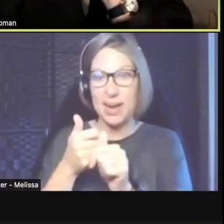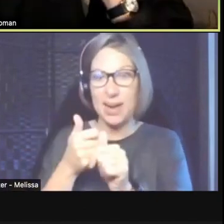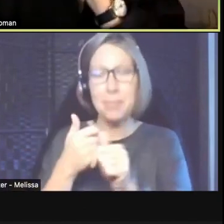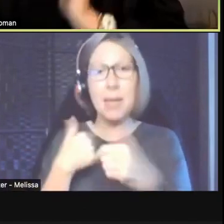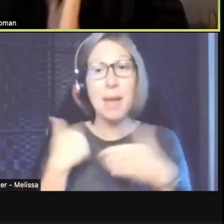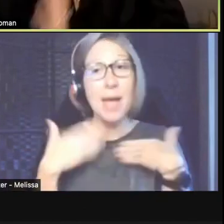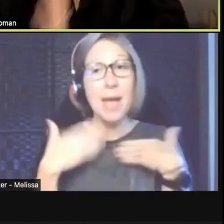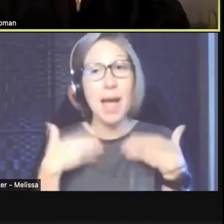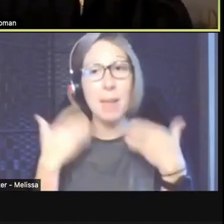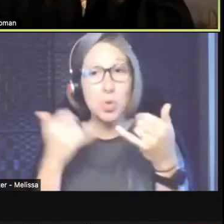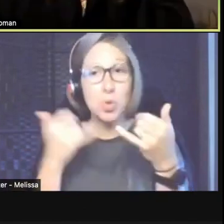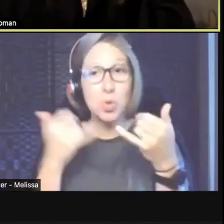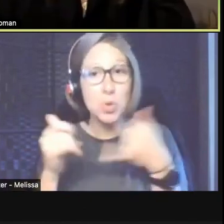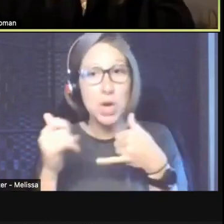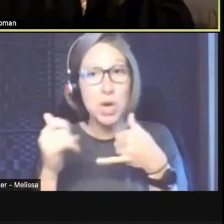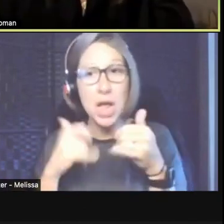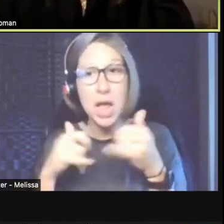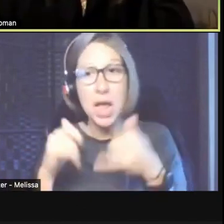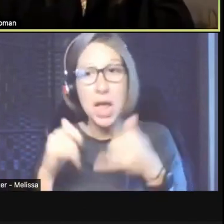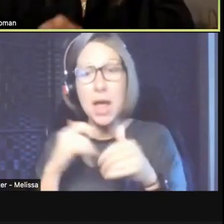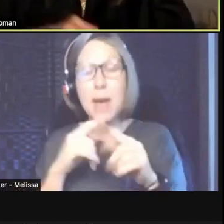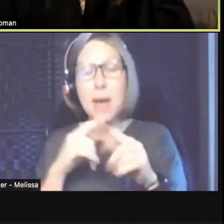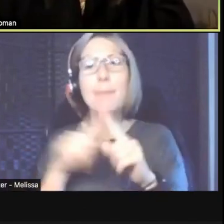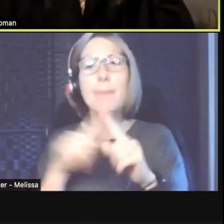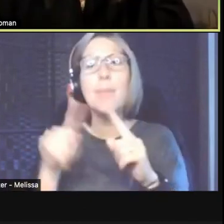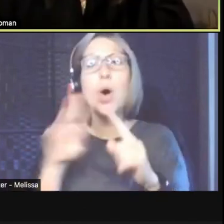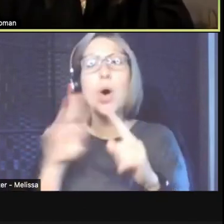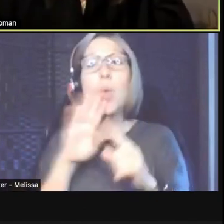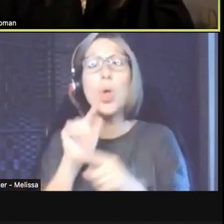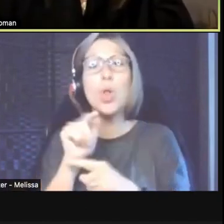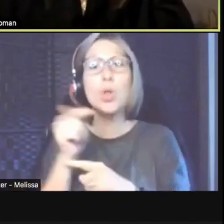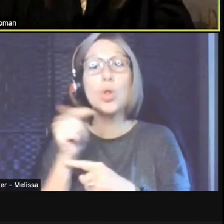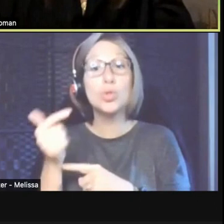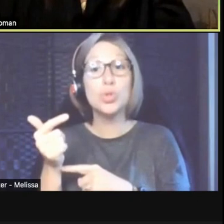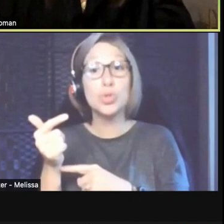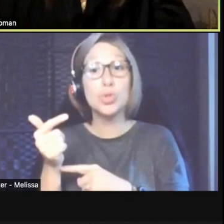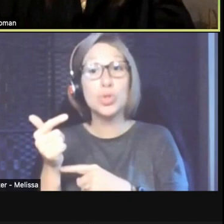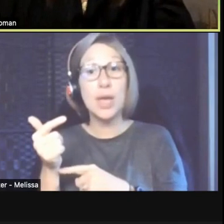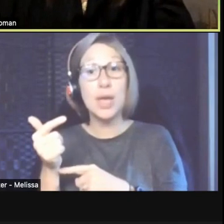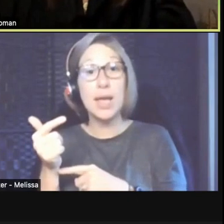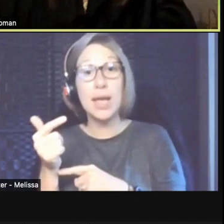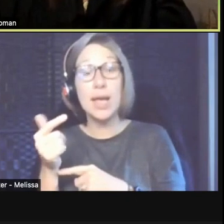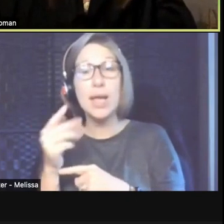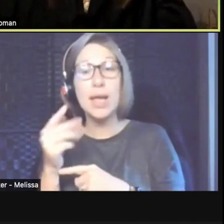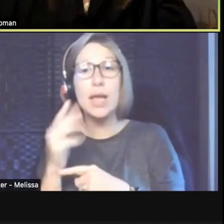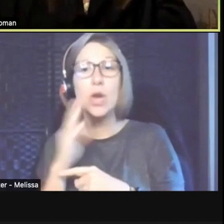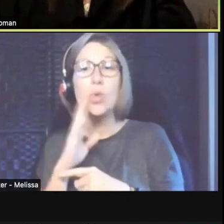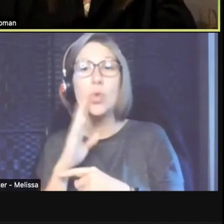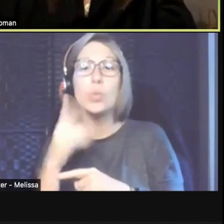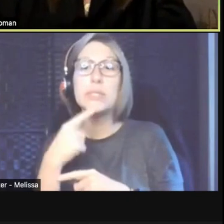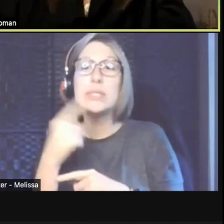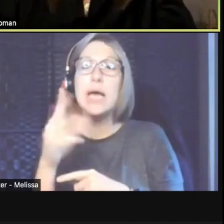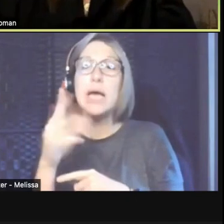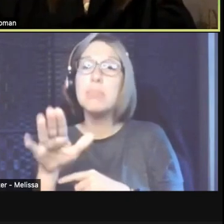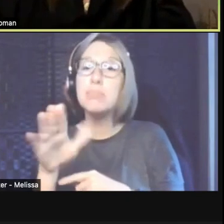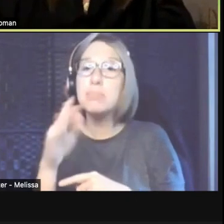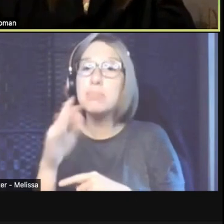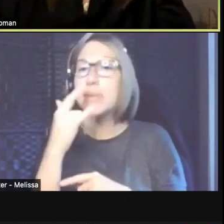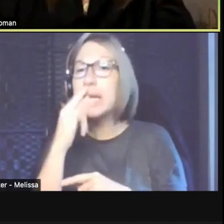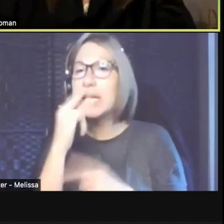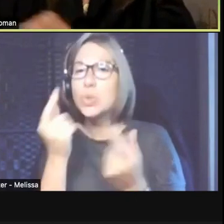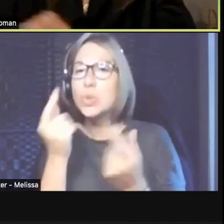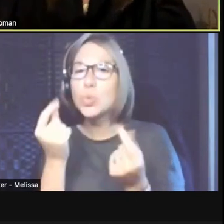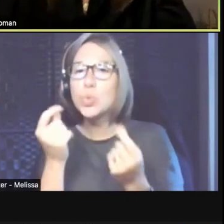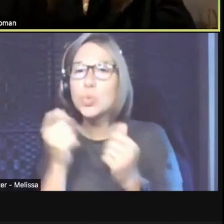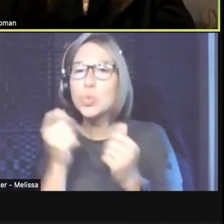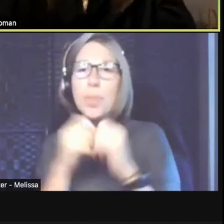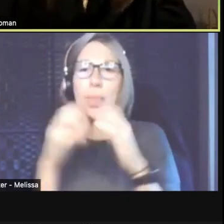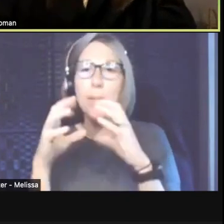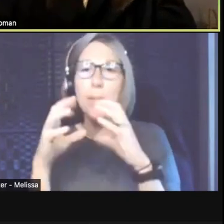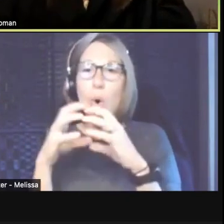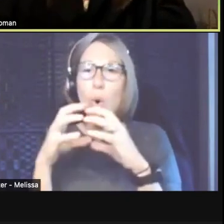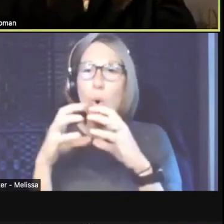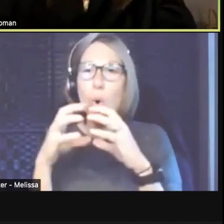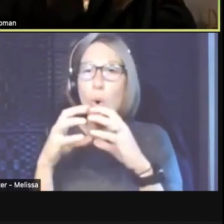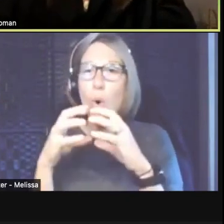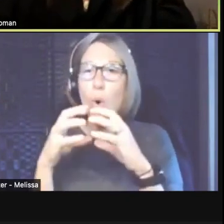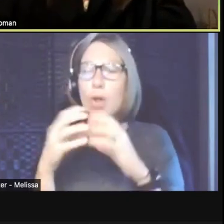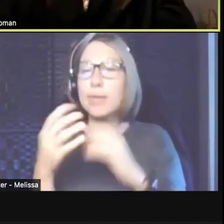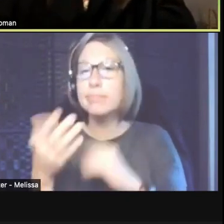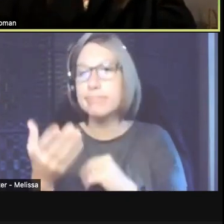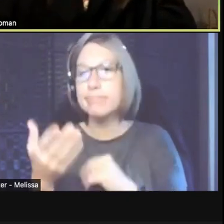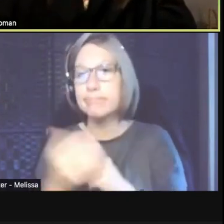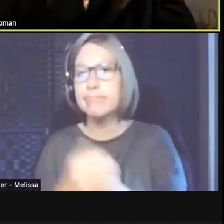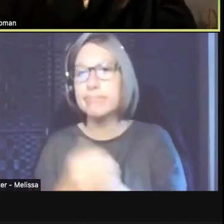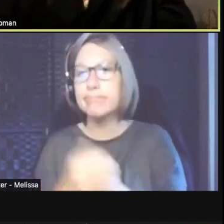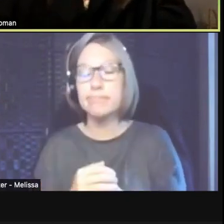with something about, let's talk about, what kids do with a ball, that kind of thing.